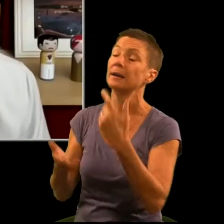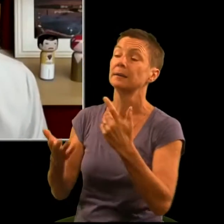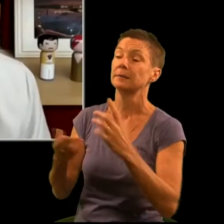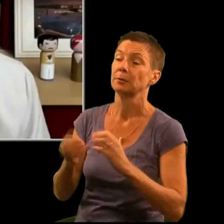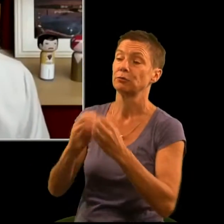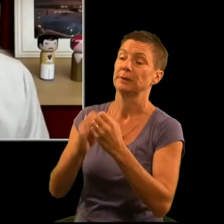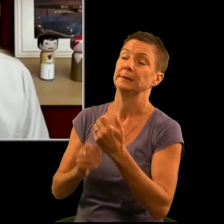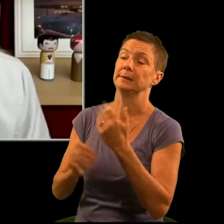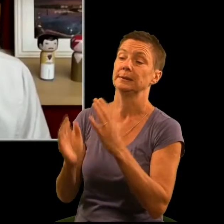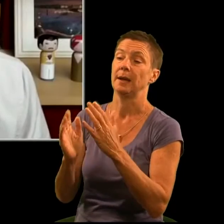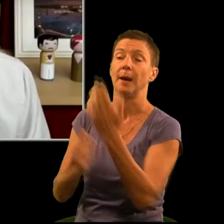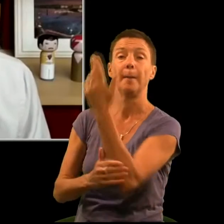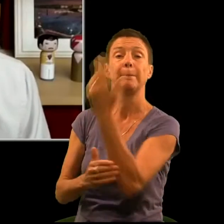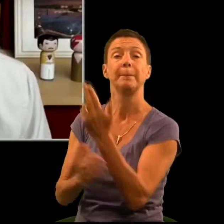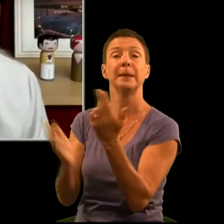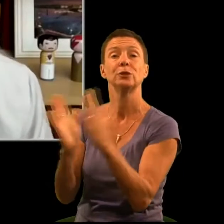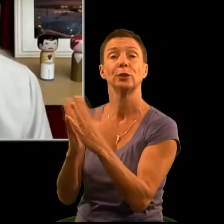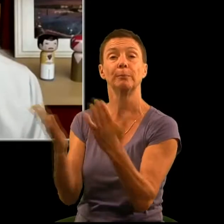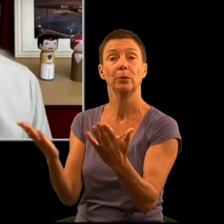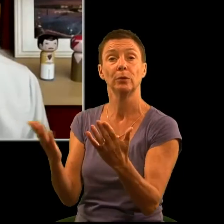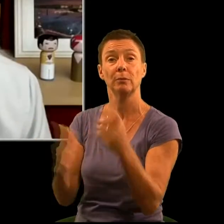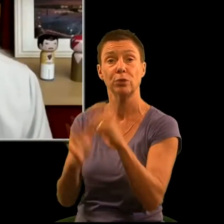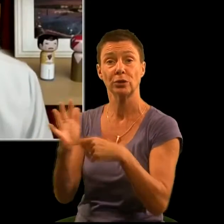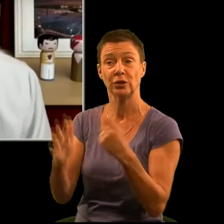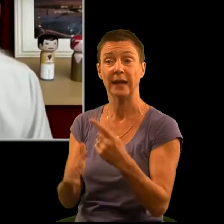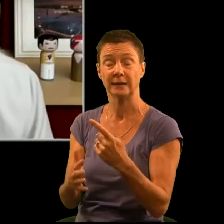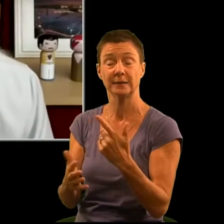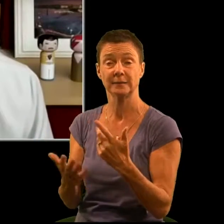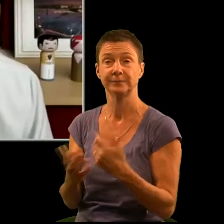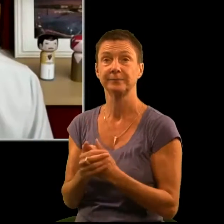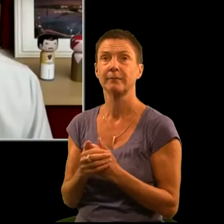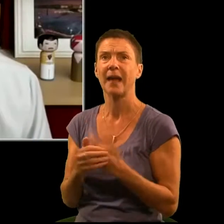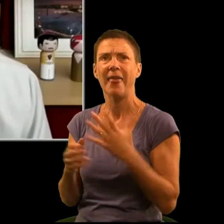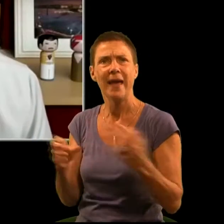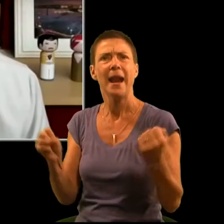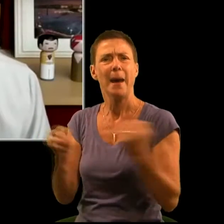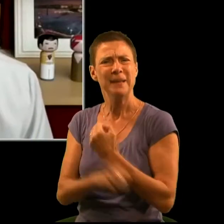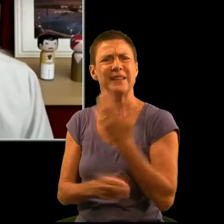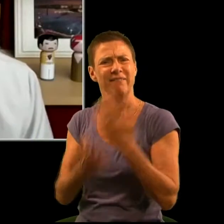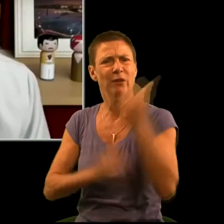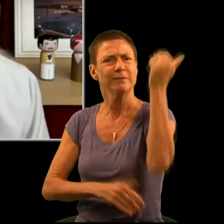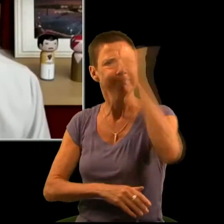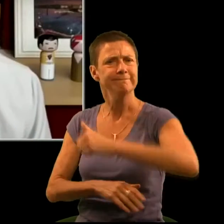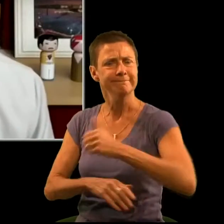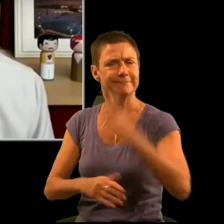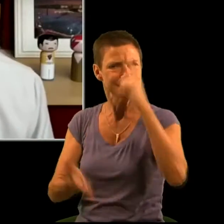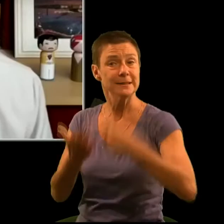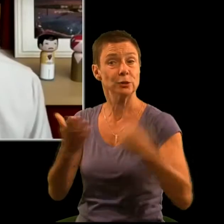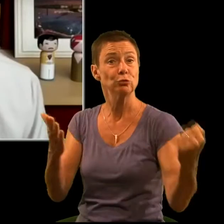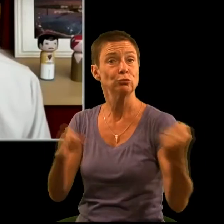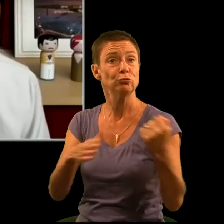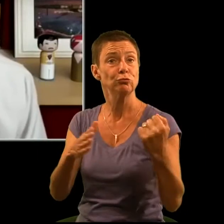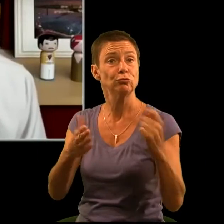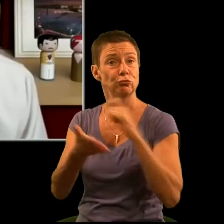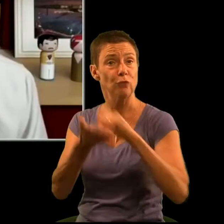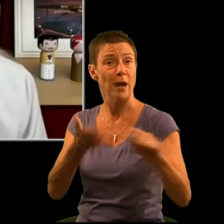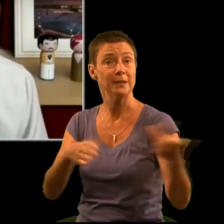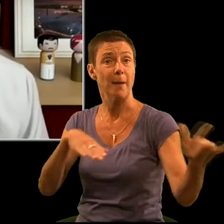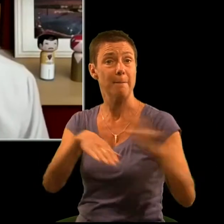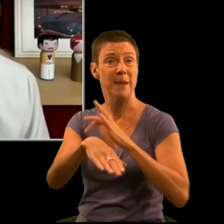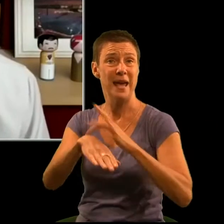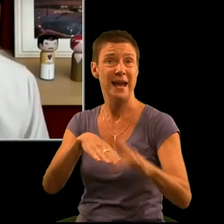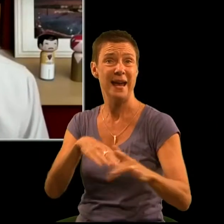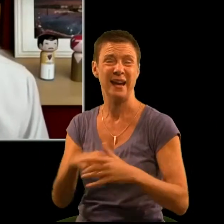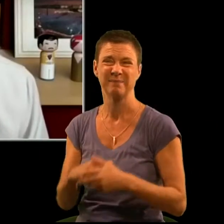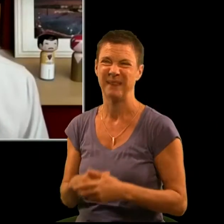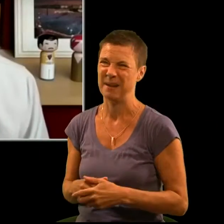book project, which is coming up soon. And then I made the really smart decision to write a play, which I feel now, in retrospect, might